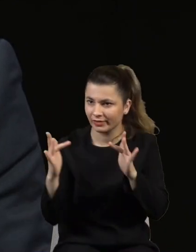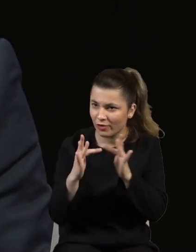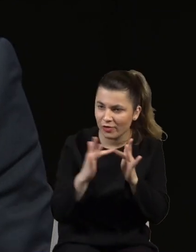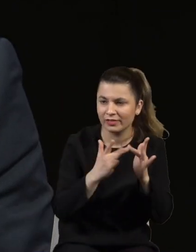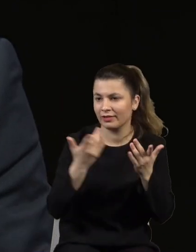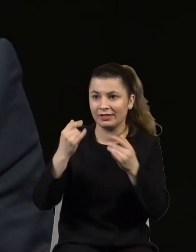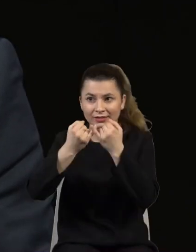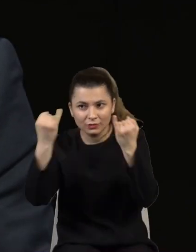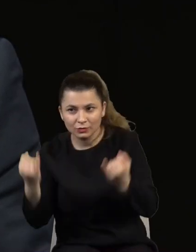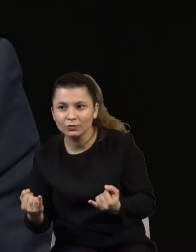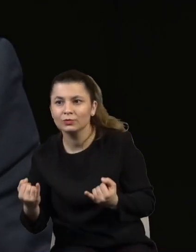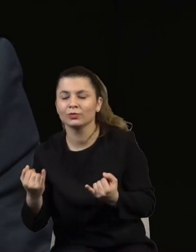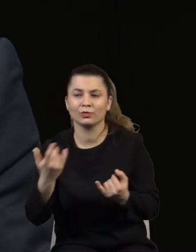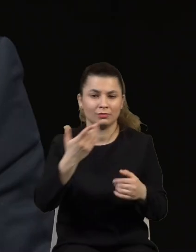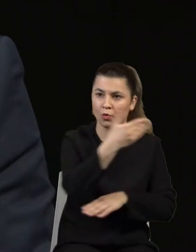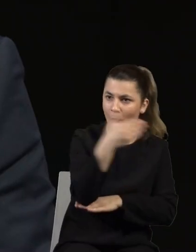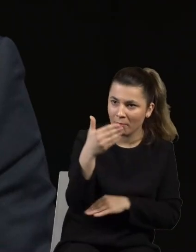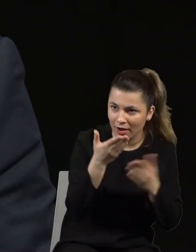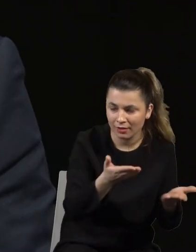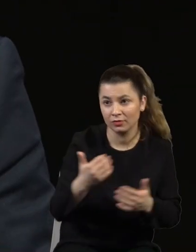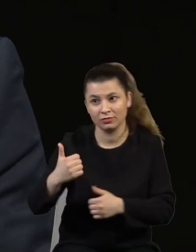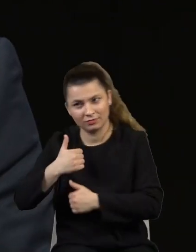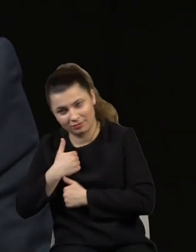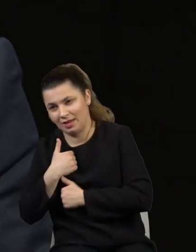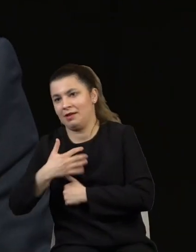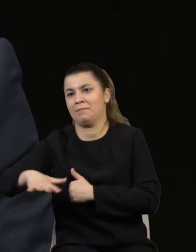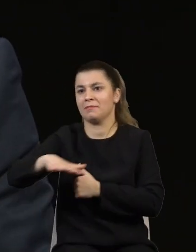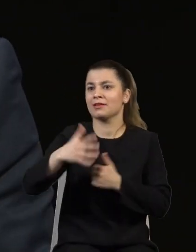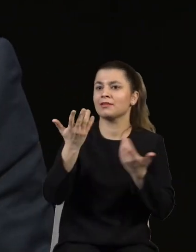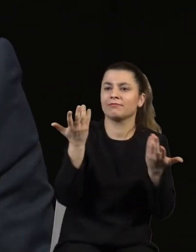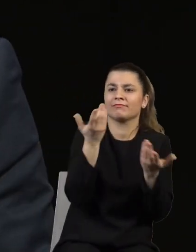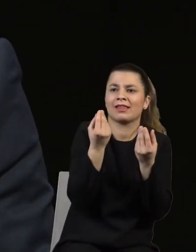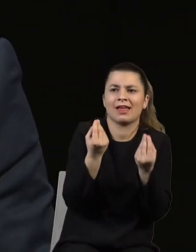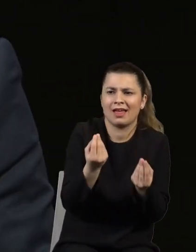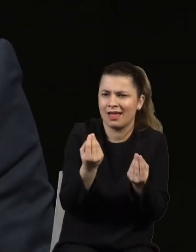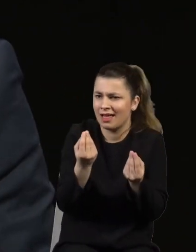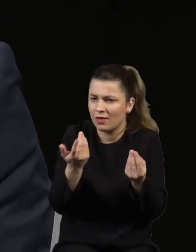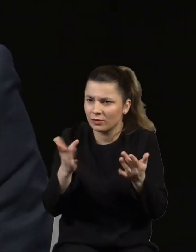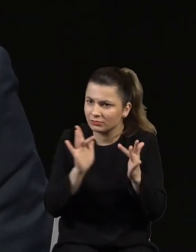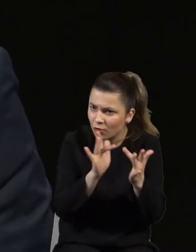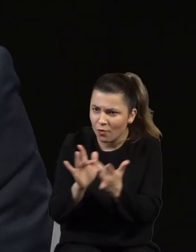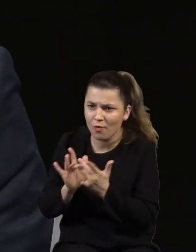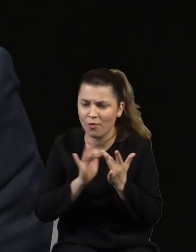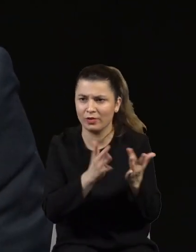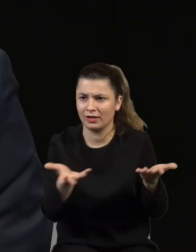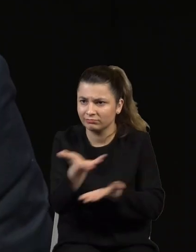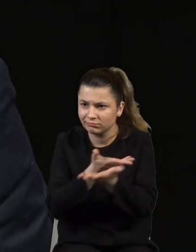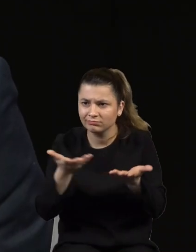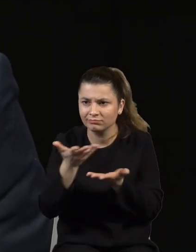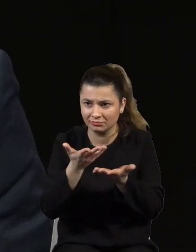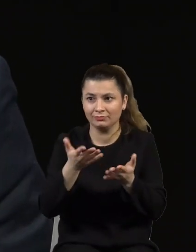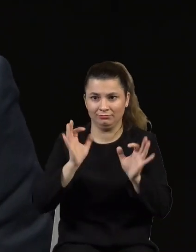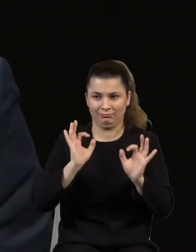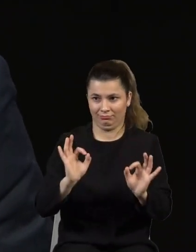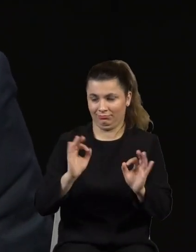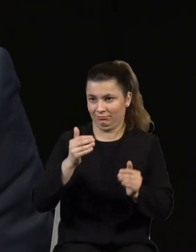military sector. And maybe third reflection, building awareness. It's important